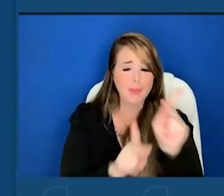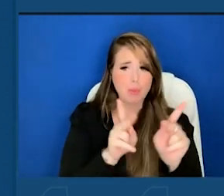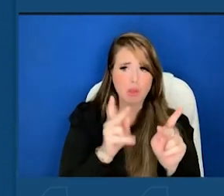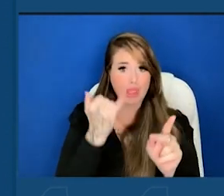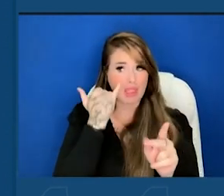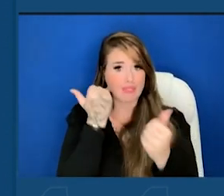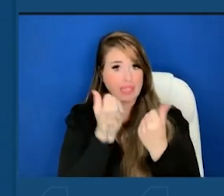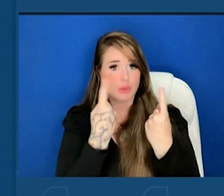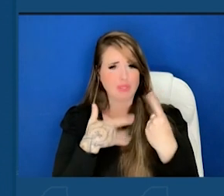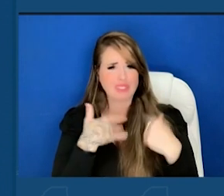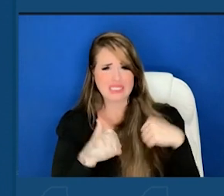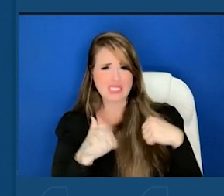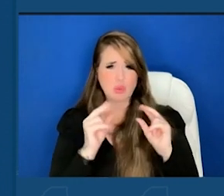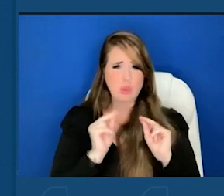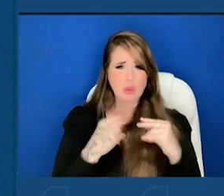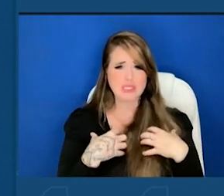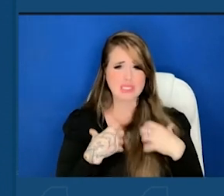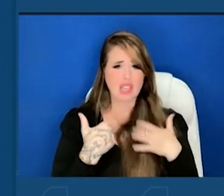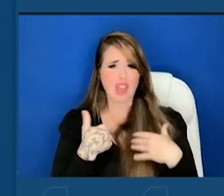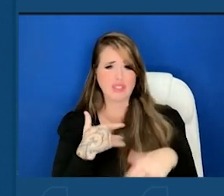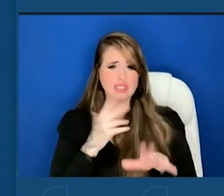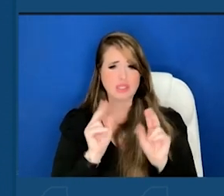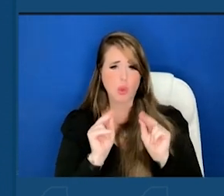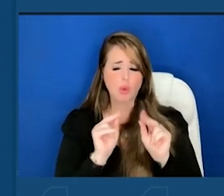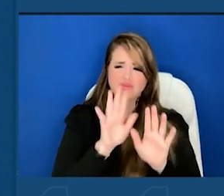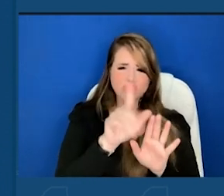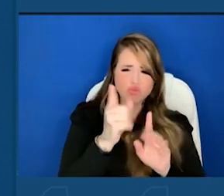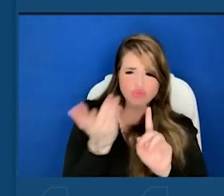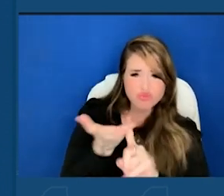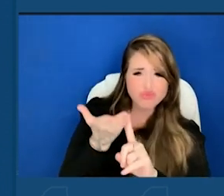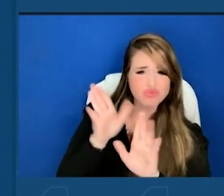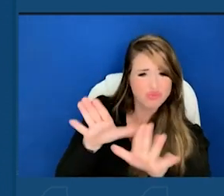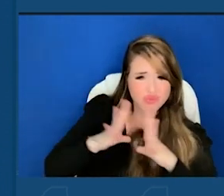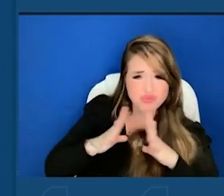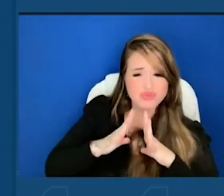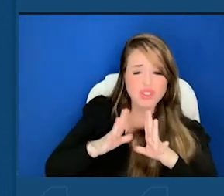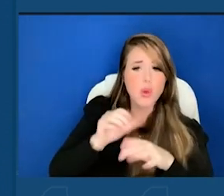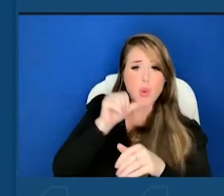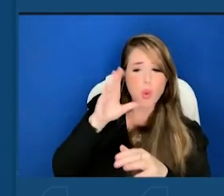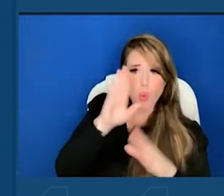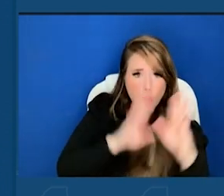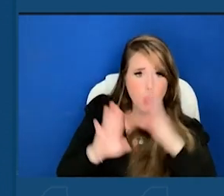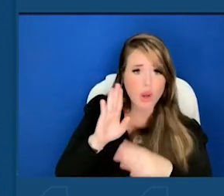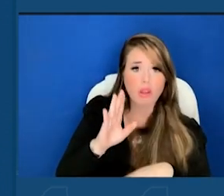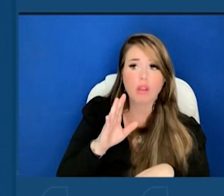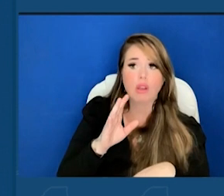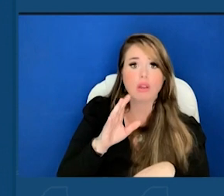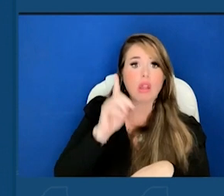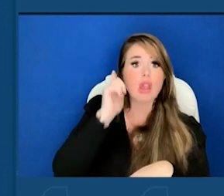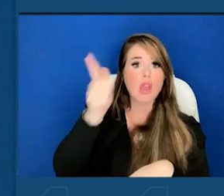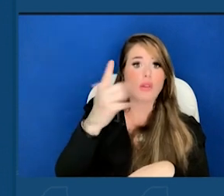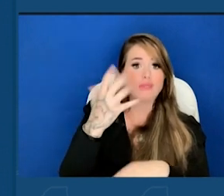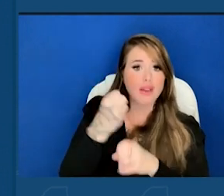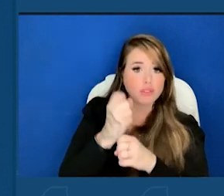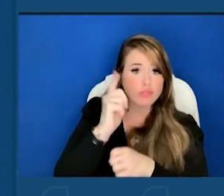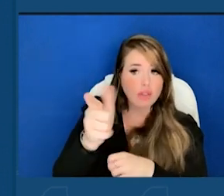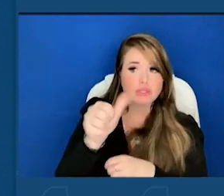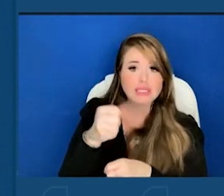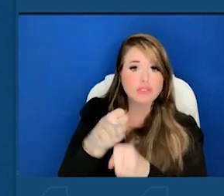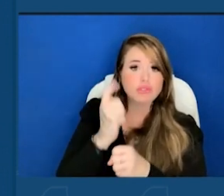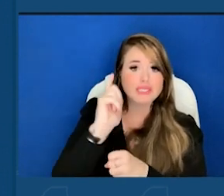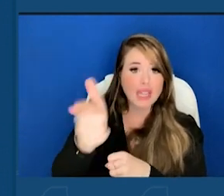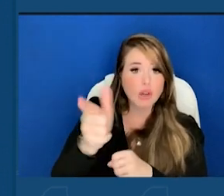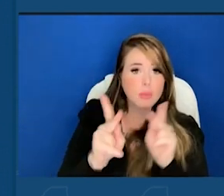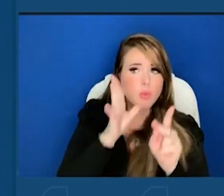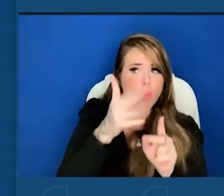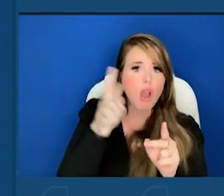saying, my God, a few years from now, 5 years, 10 years from now, people say, New York State, we didn't just catch up,